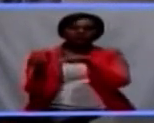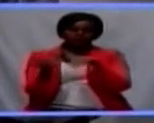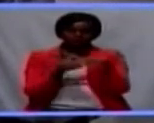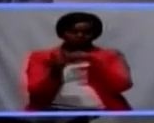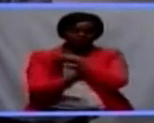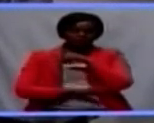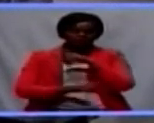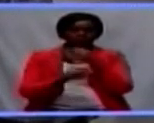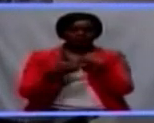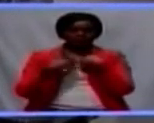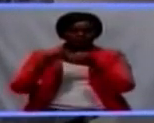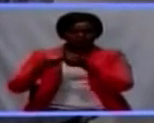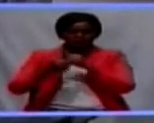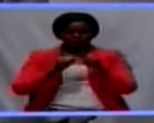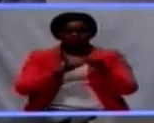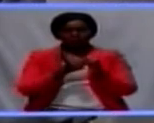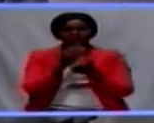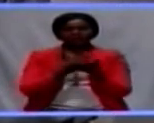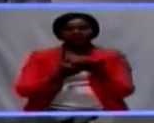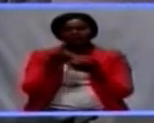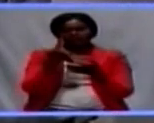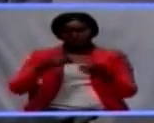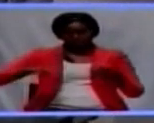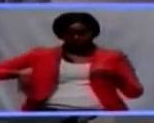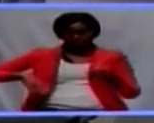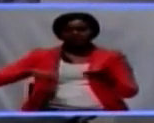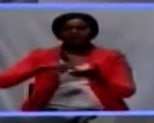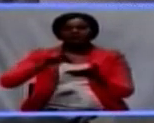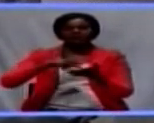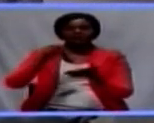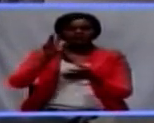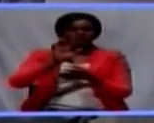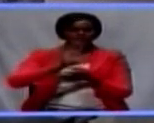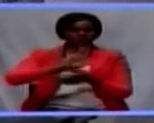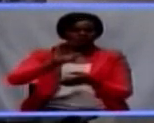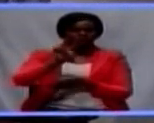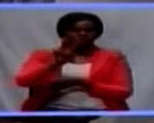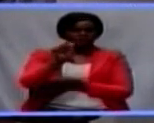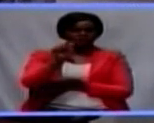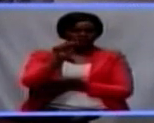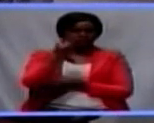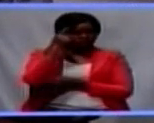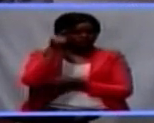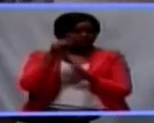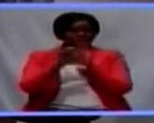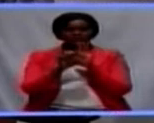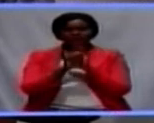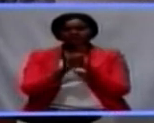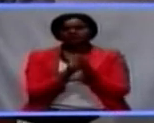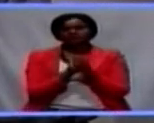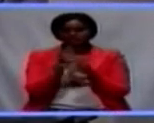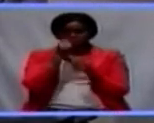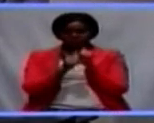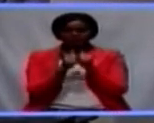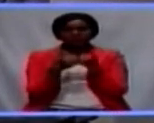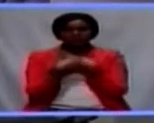have been circumstances where somebody delays to pay, their VAT, for example, because their client